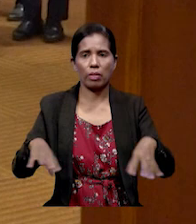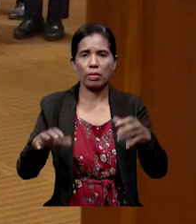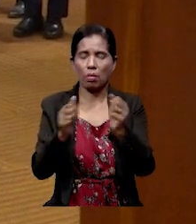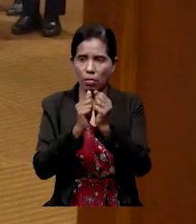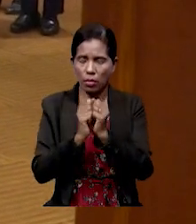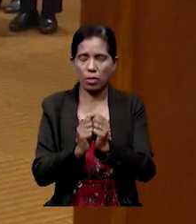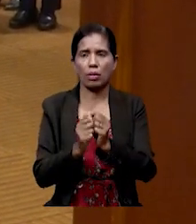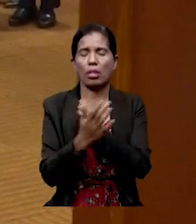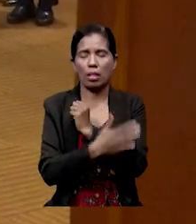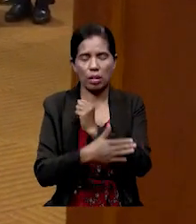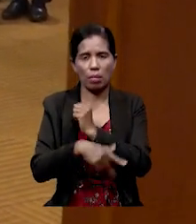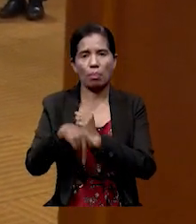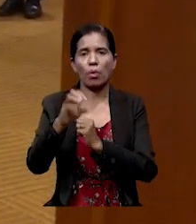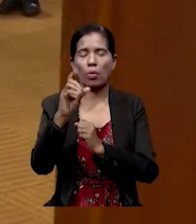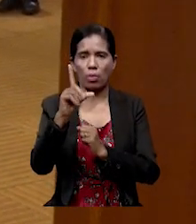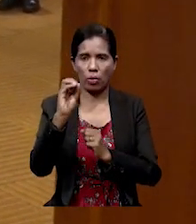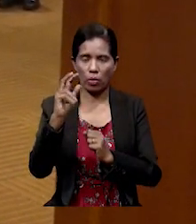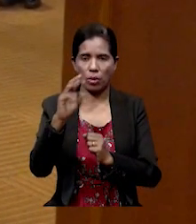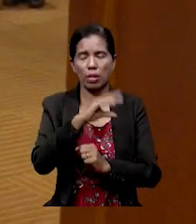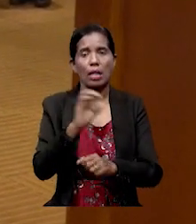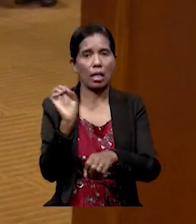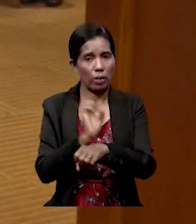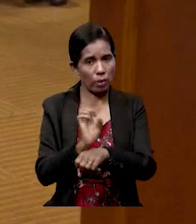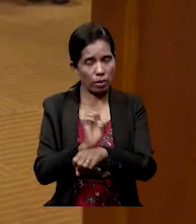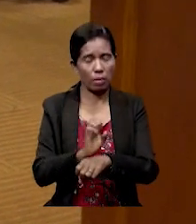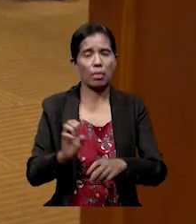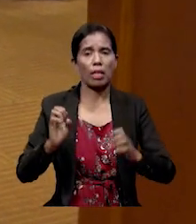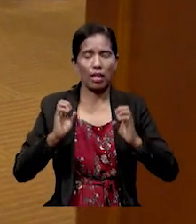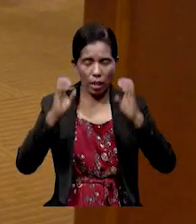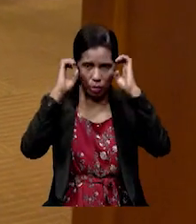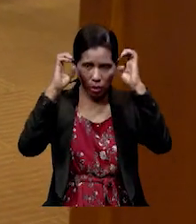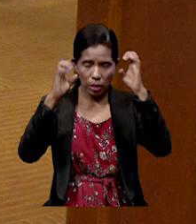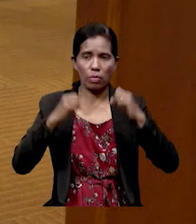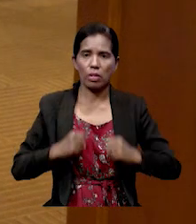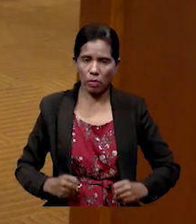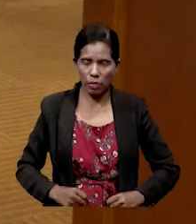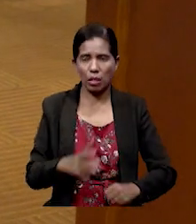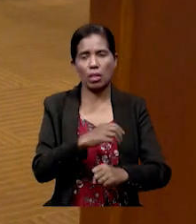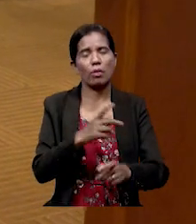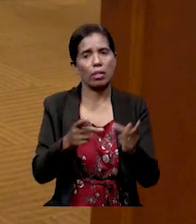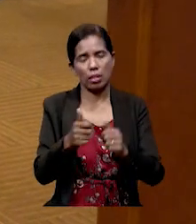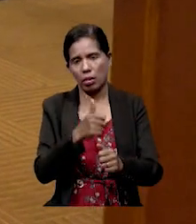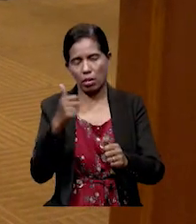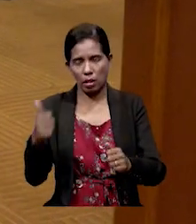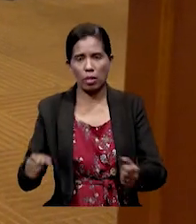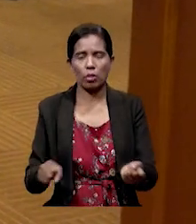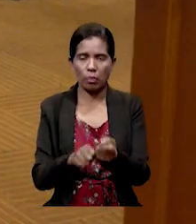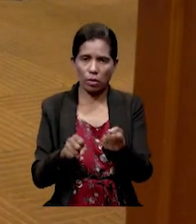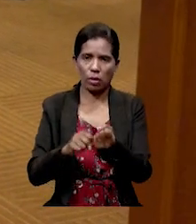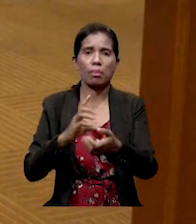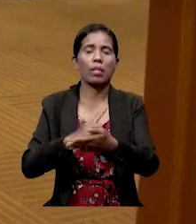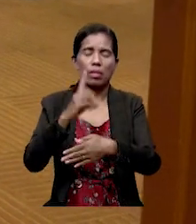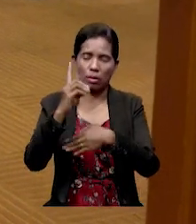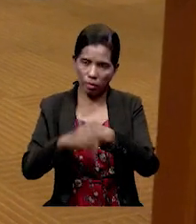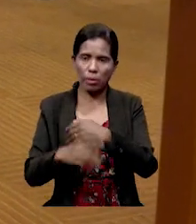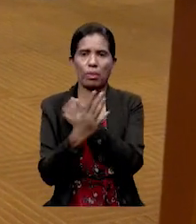bilateral com nação Polónia e a setor economia, educação, saúde, no setor sirseluk, nebe bele contribui para desenvolvimento